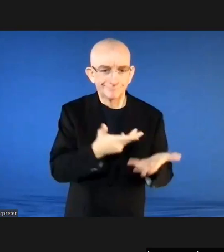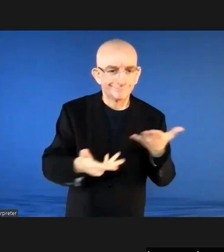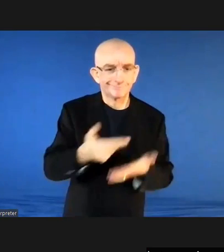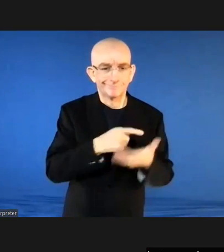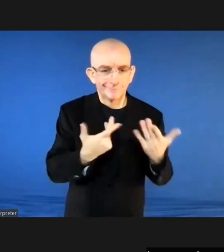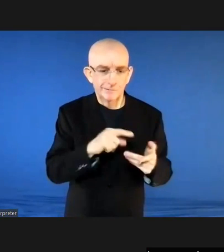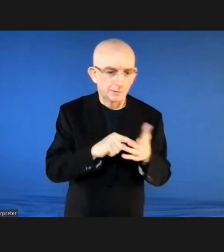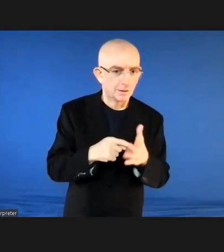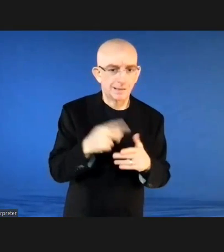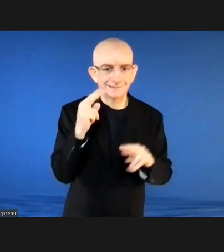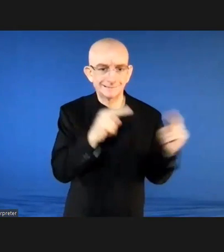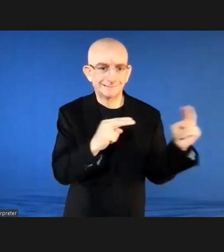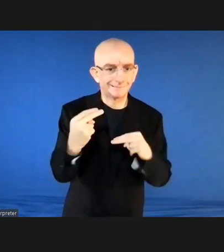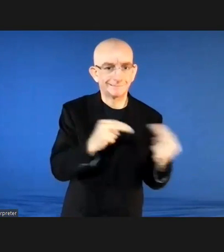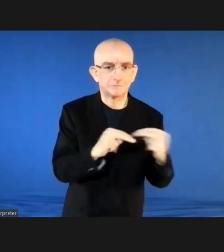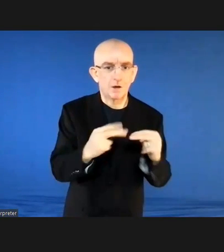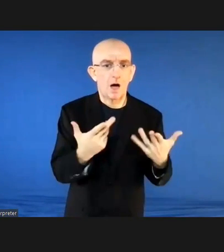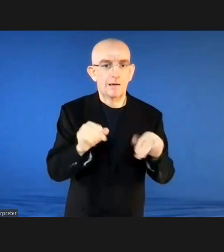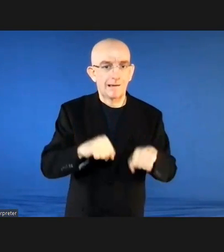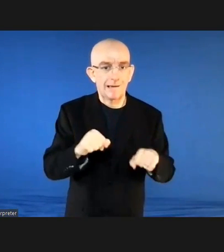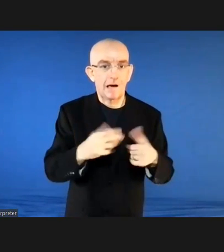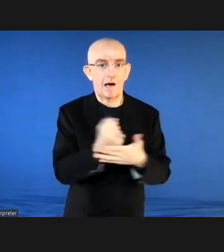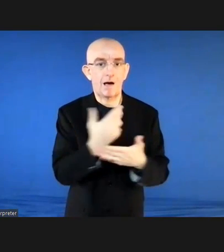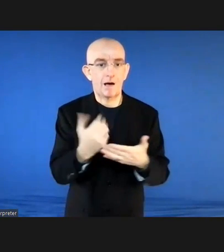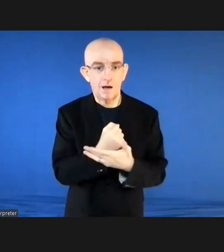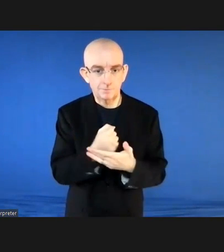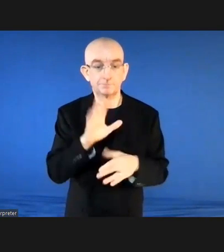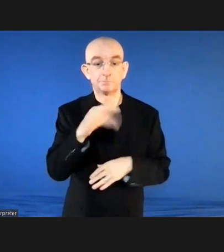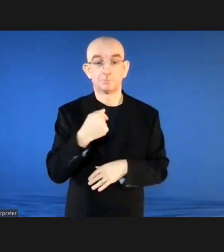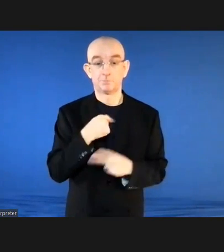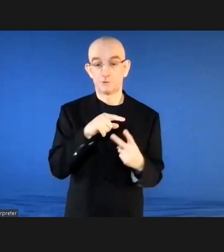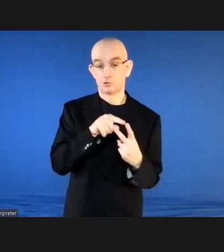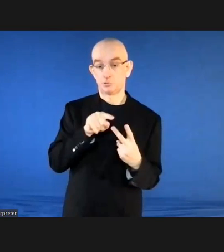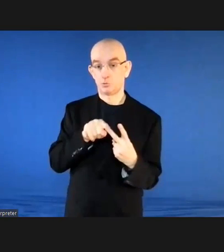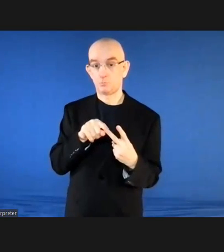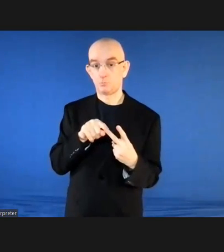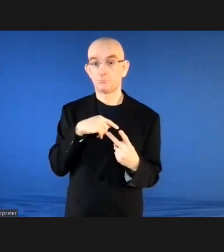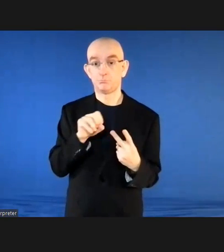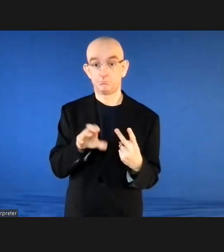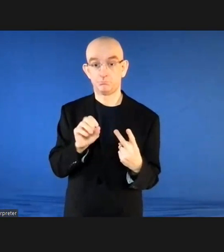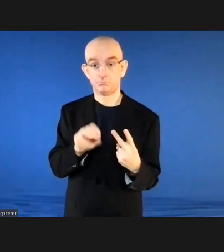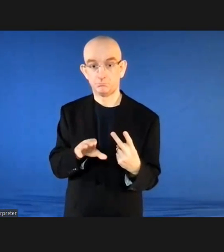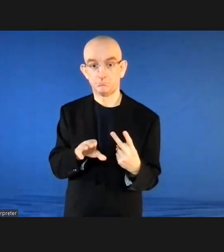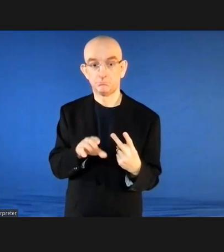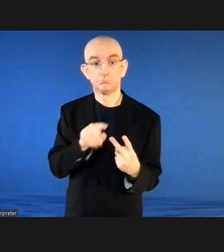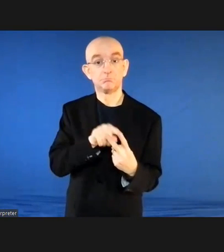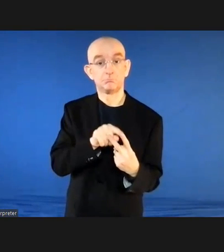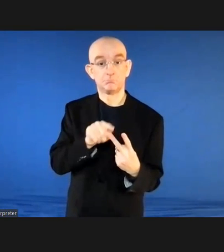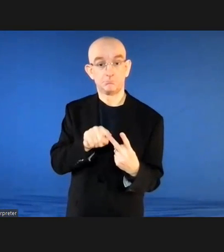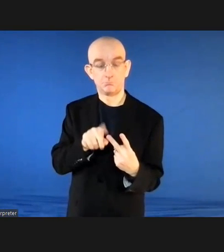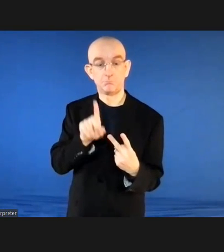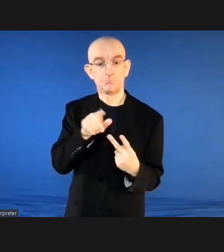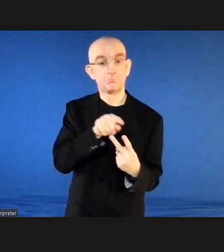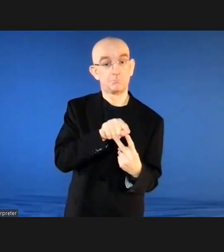other short, specific lessons from our work. The first is that there's often incoherence